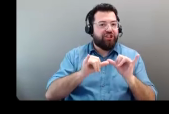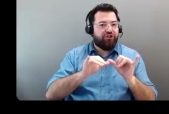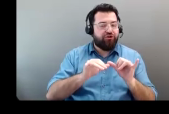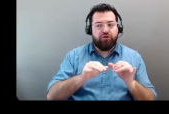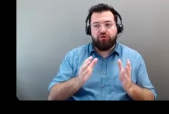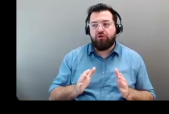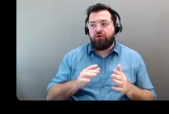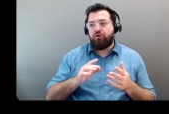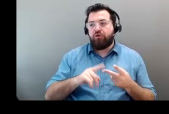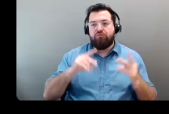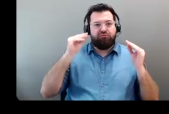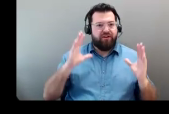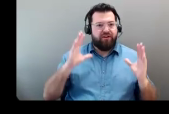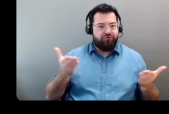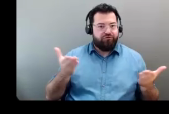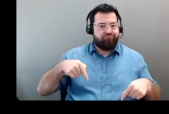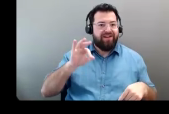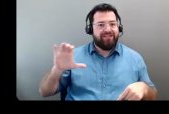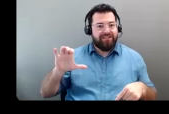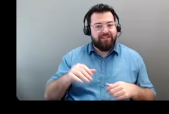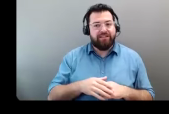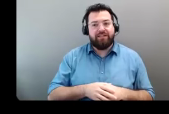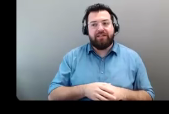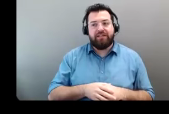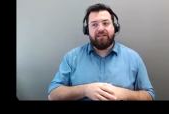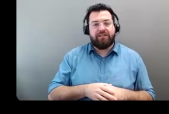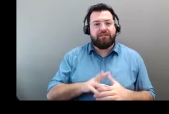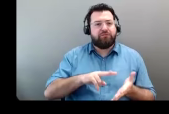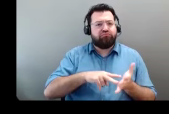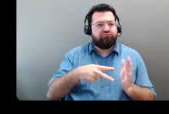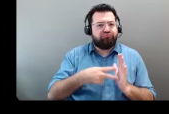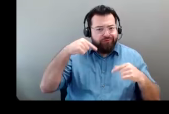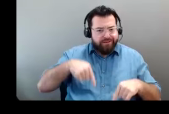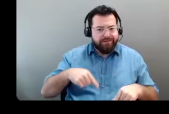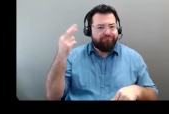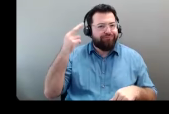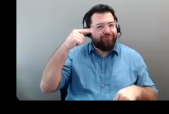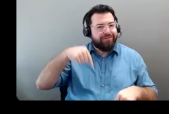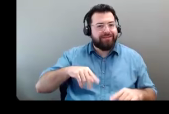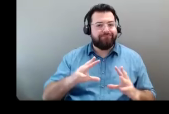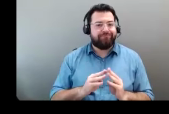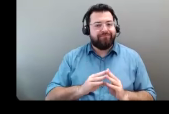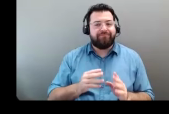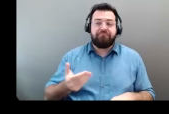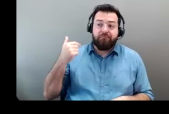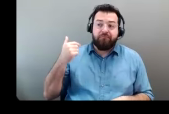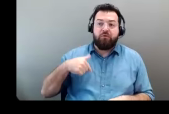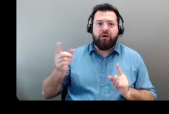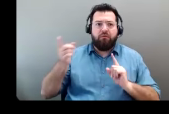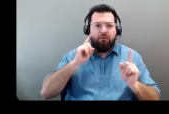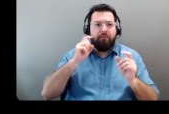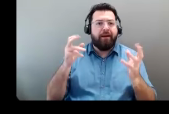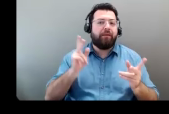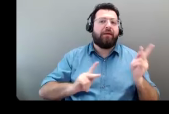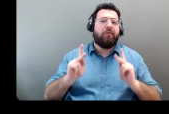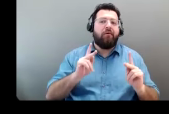at FCC. And the purpose of this talk is we heard everyone before,